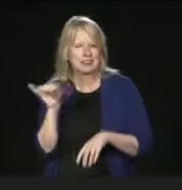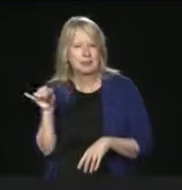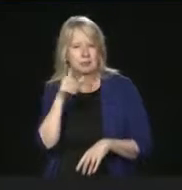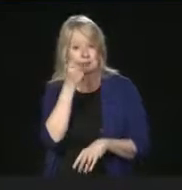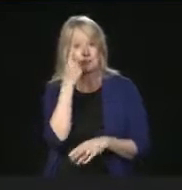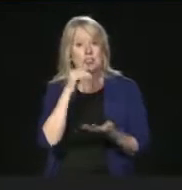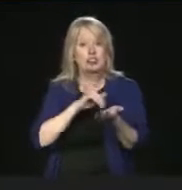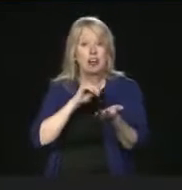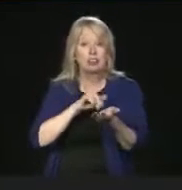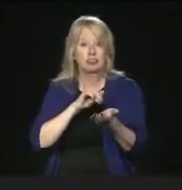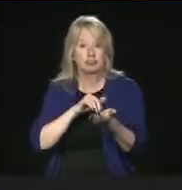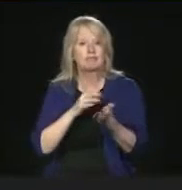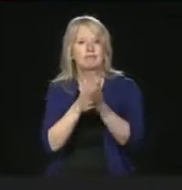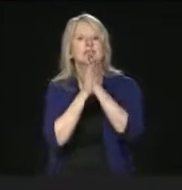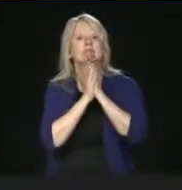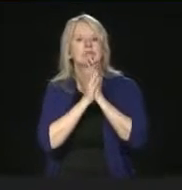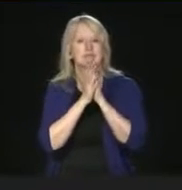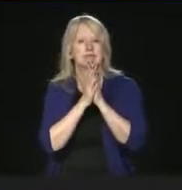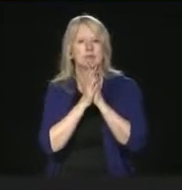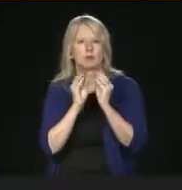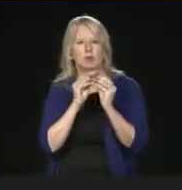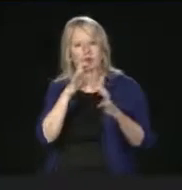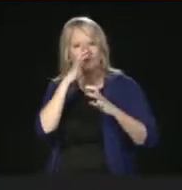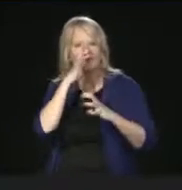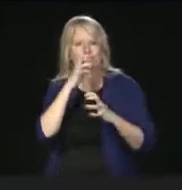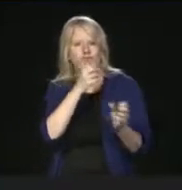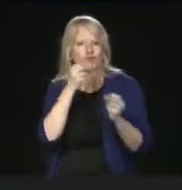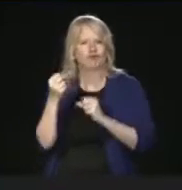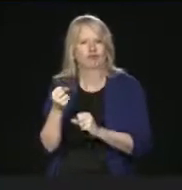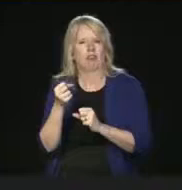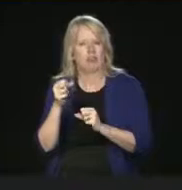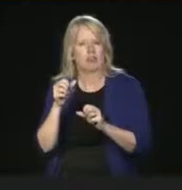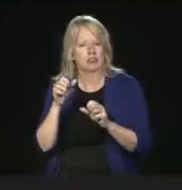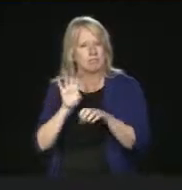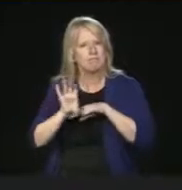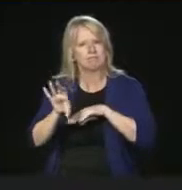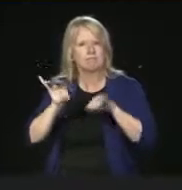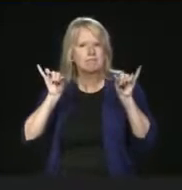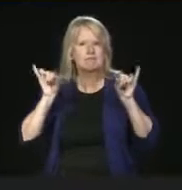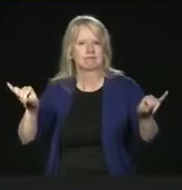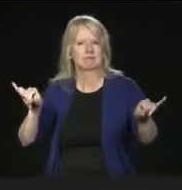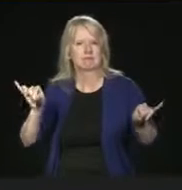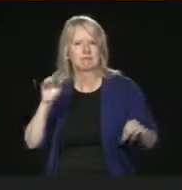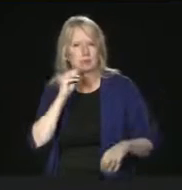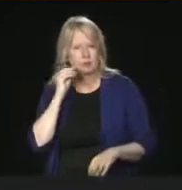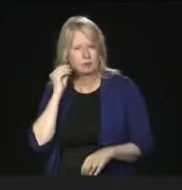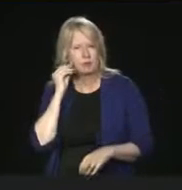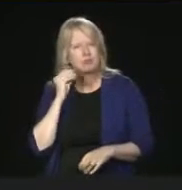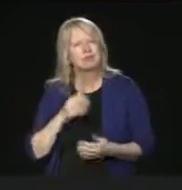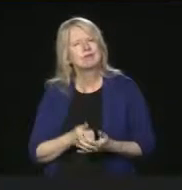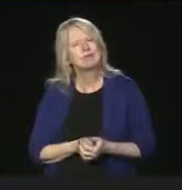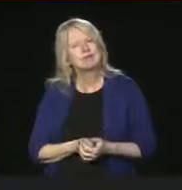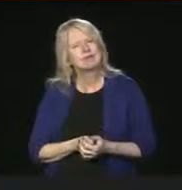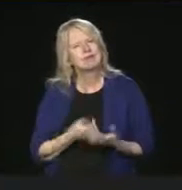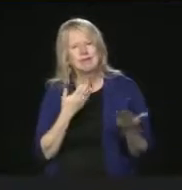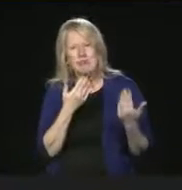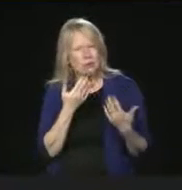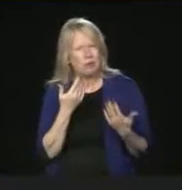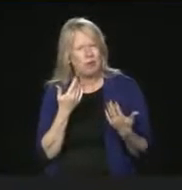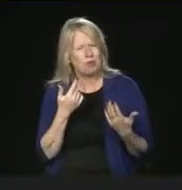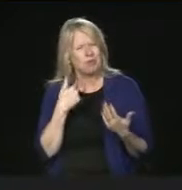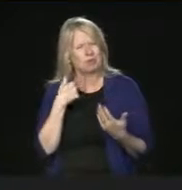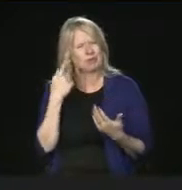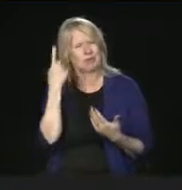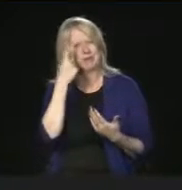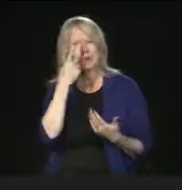more strict and coercive measures to make sure that people stay home. Can you please tell us why you don't think the time has come to order